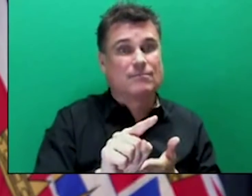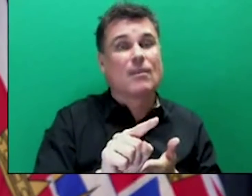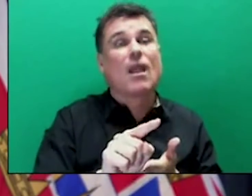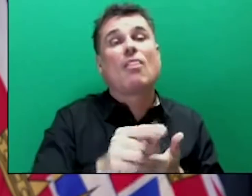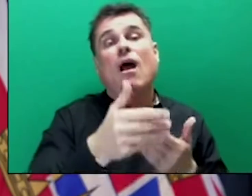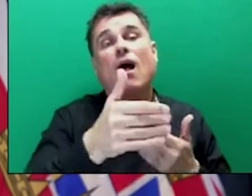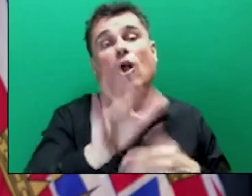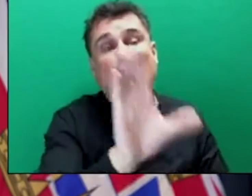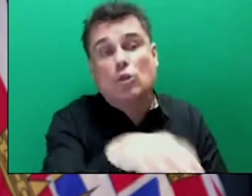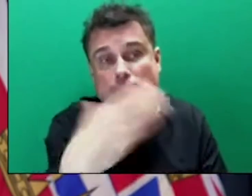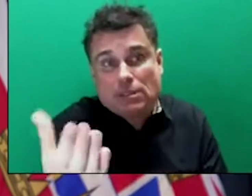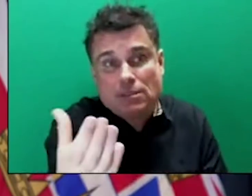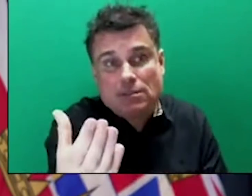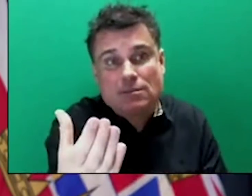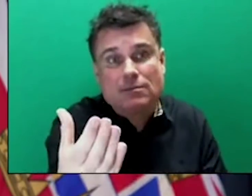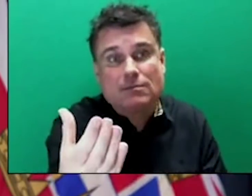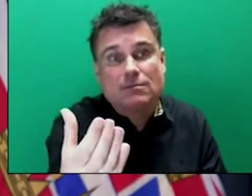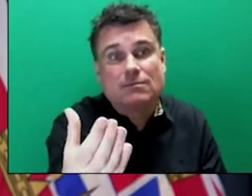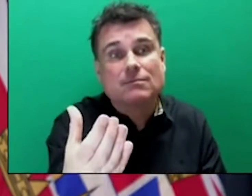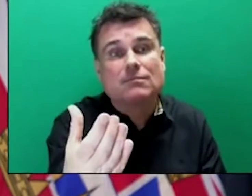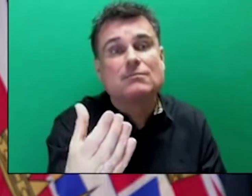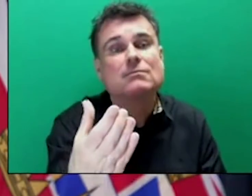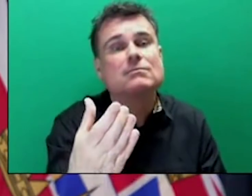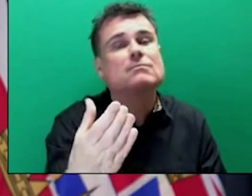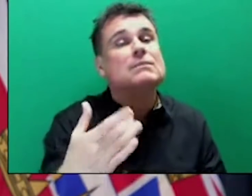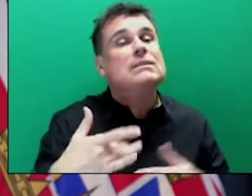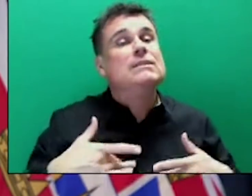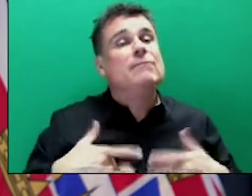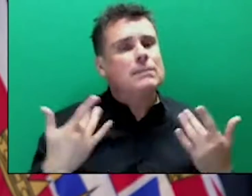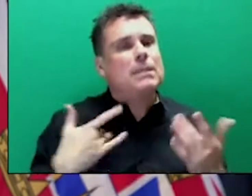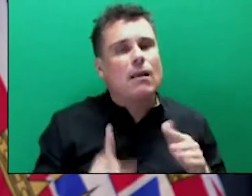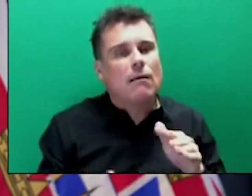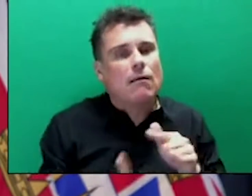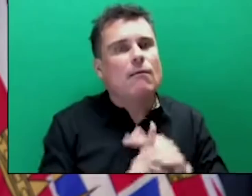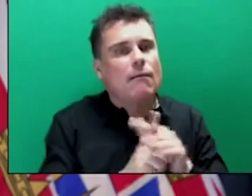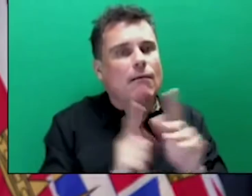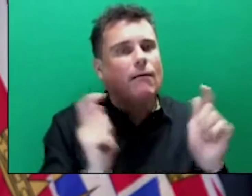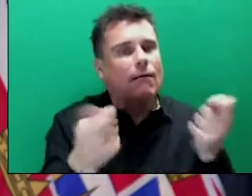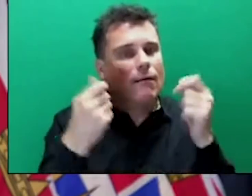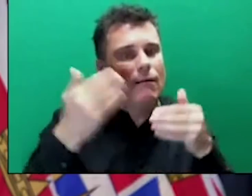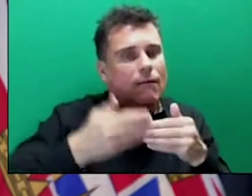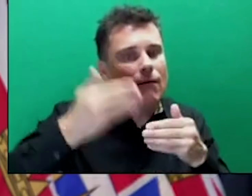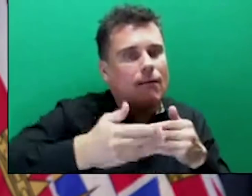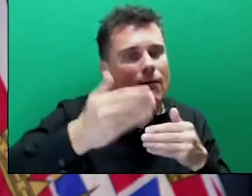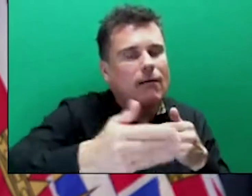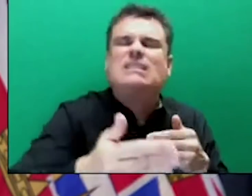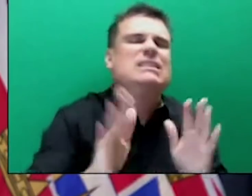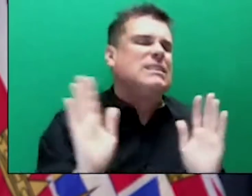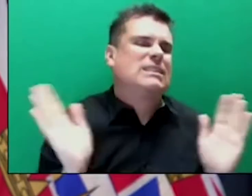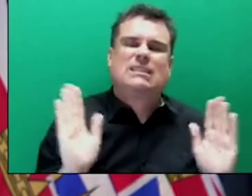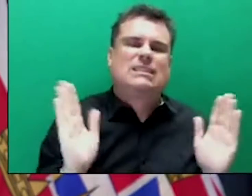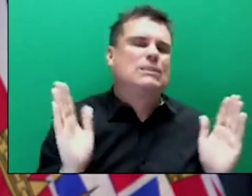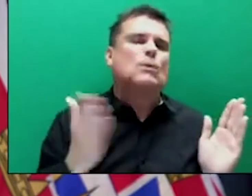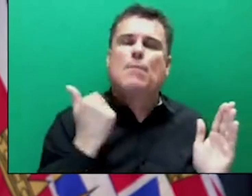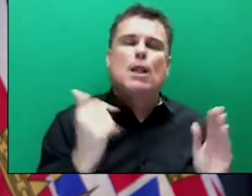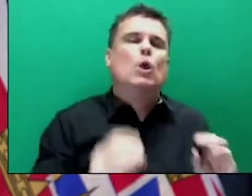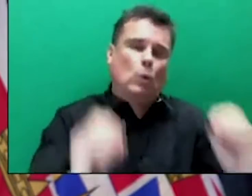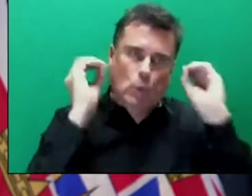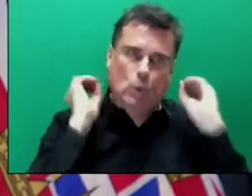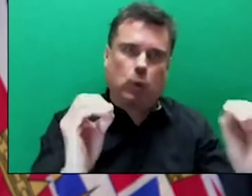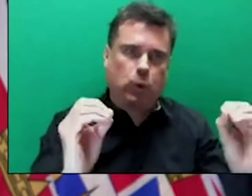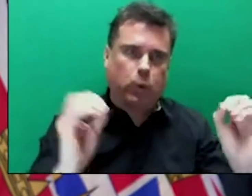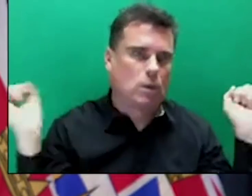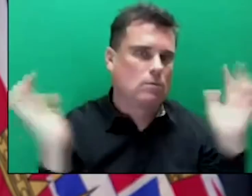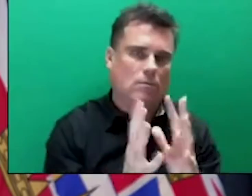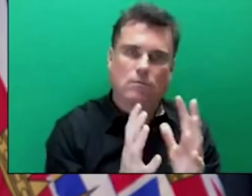to recognize that this is something we're going to need to stick with until into the new year. So yes, it was to signal that this